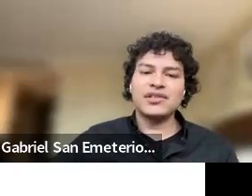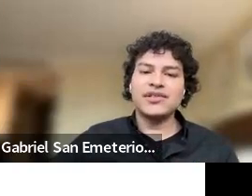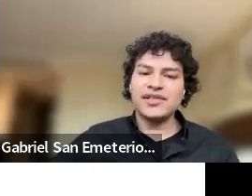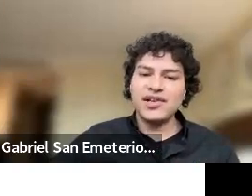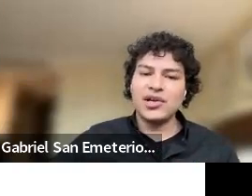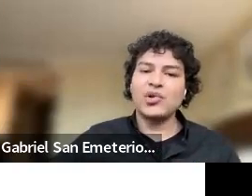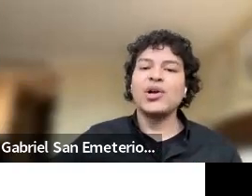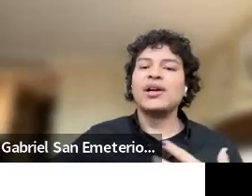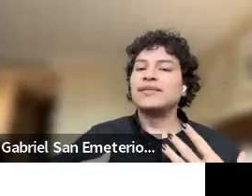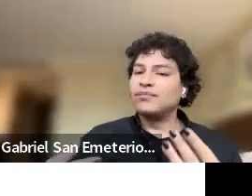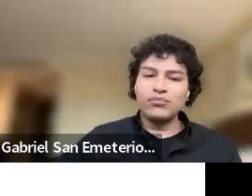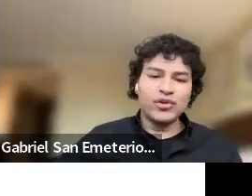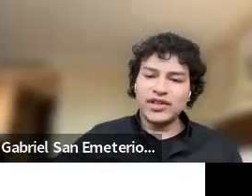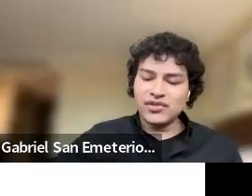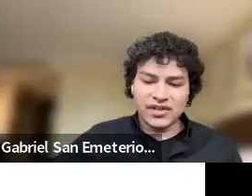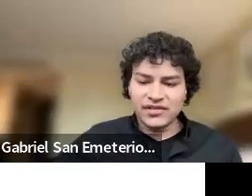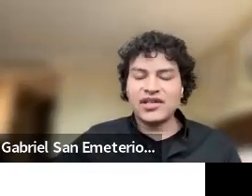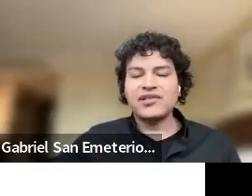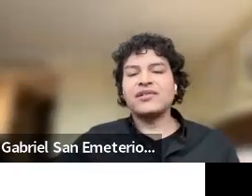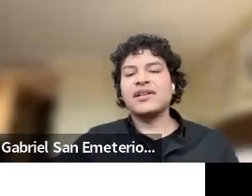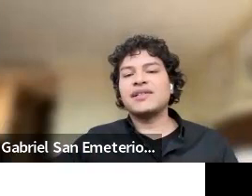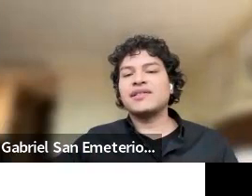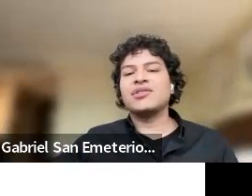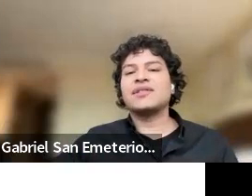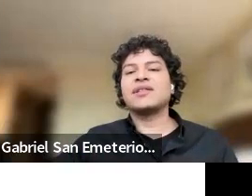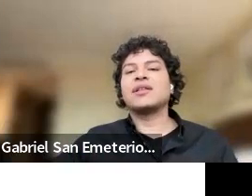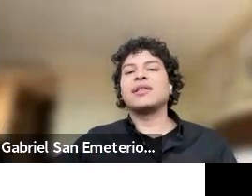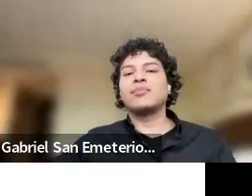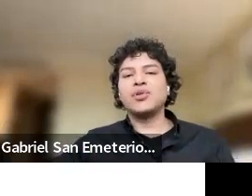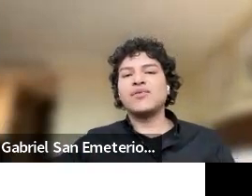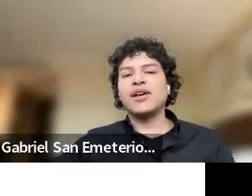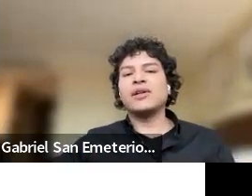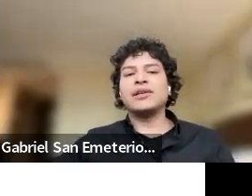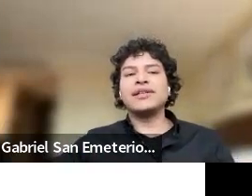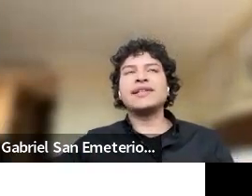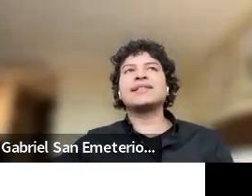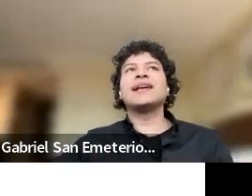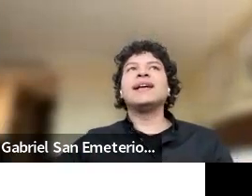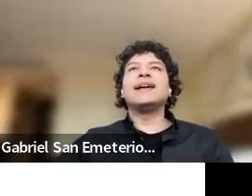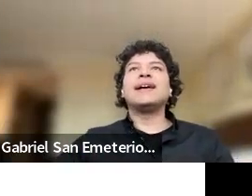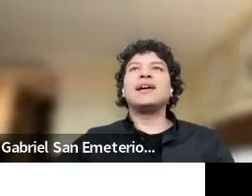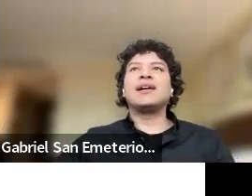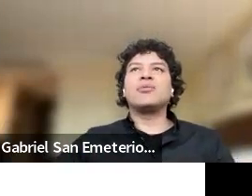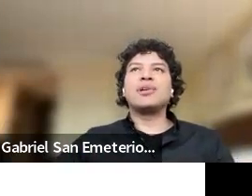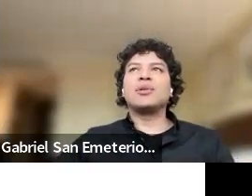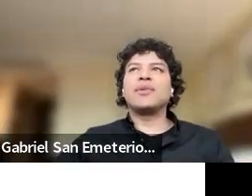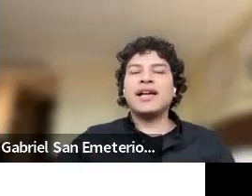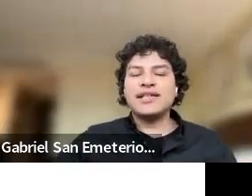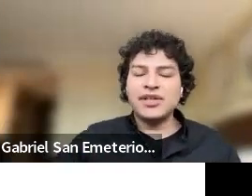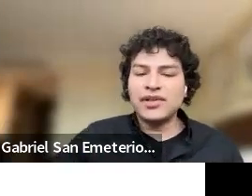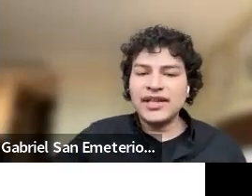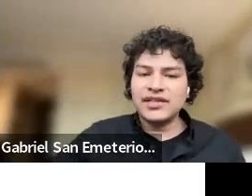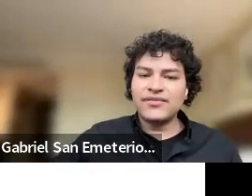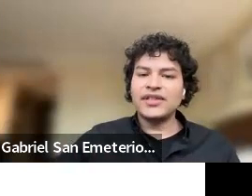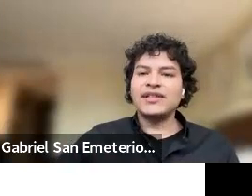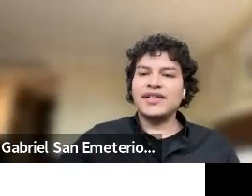attention. If a doctor doesn't know, move on to another doctor. It's just the post-viral illness realm